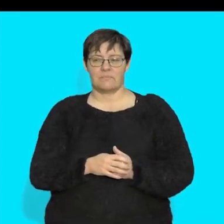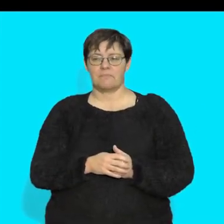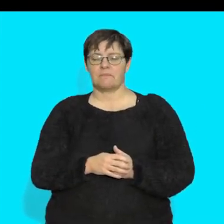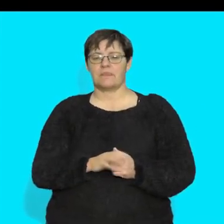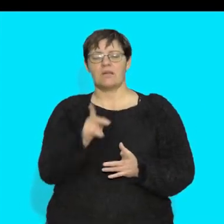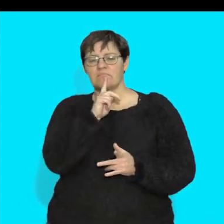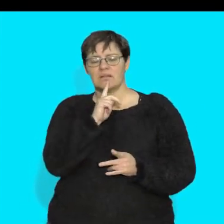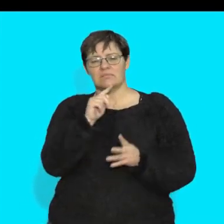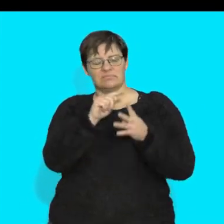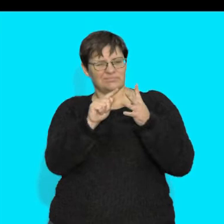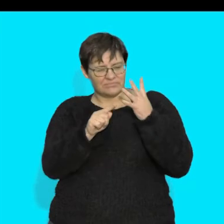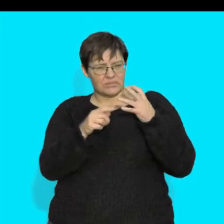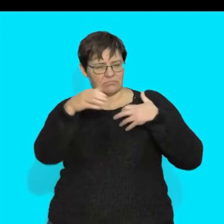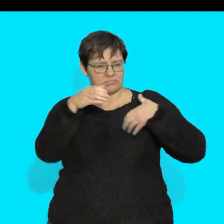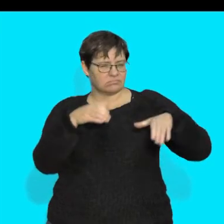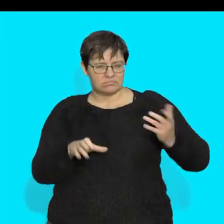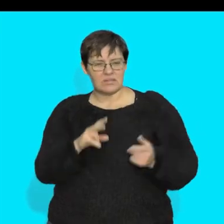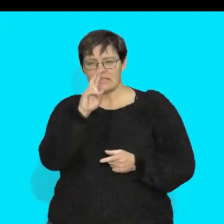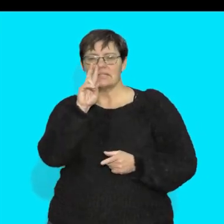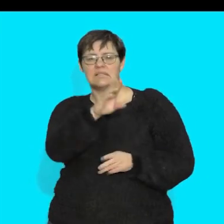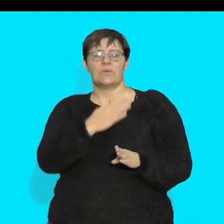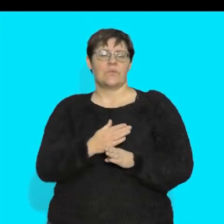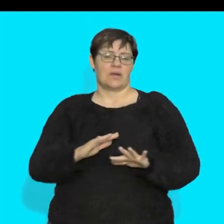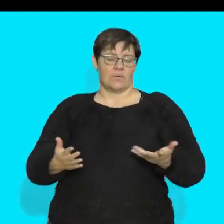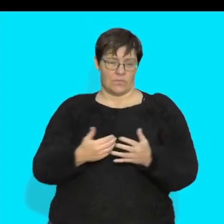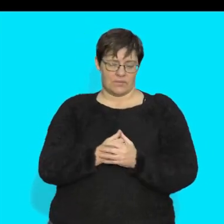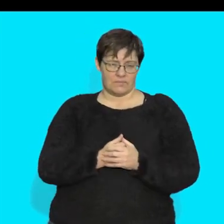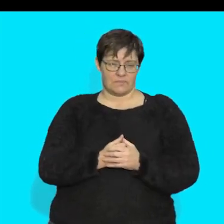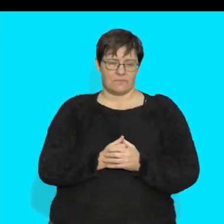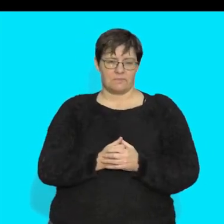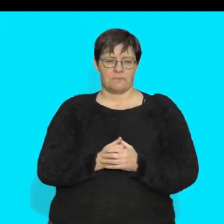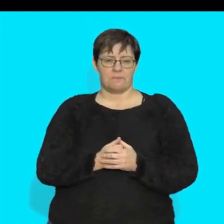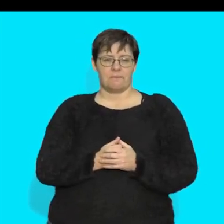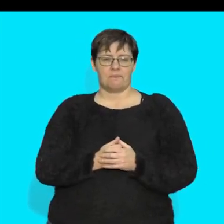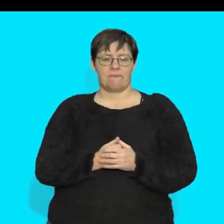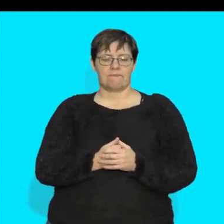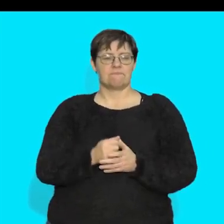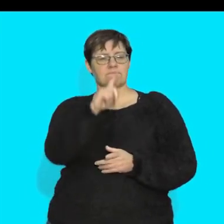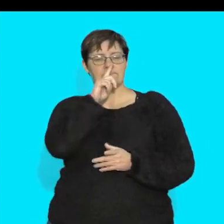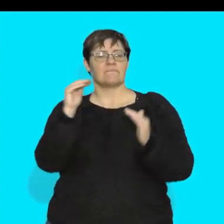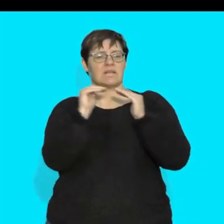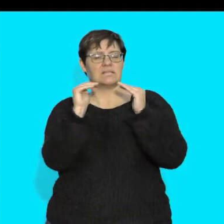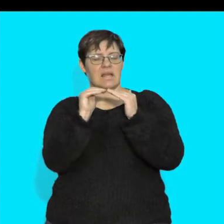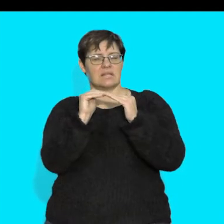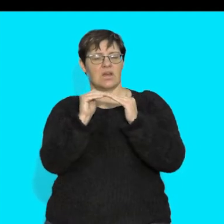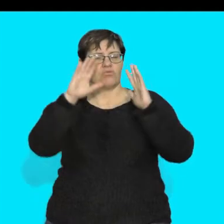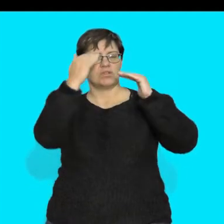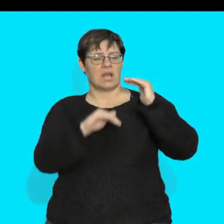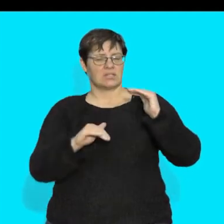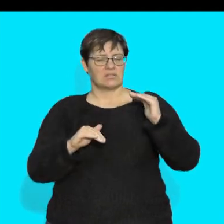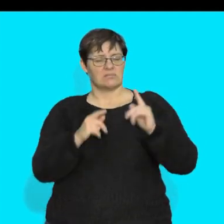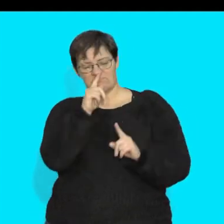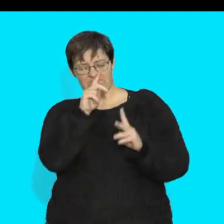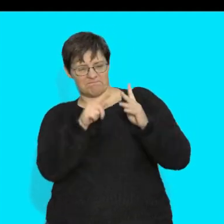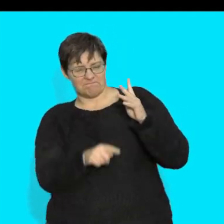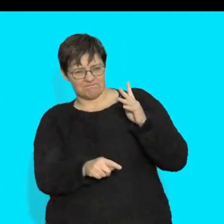needs. Let's break this equation down and see how it actually works. So if we go to our standard reduction potentials,